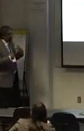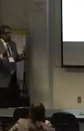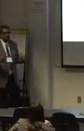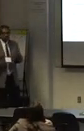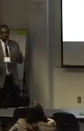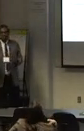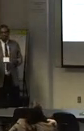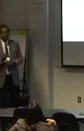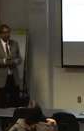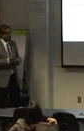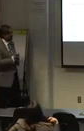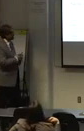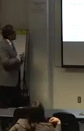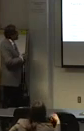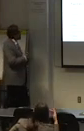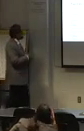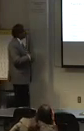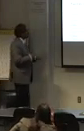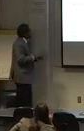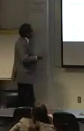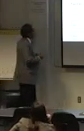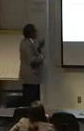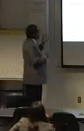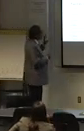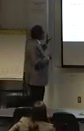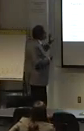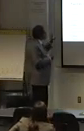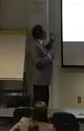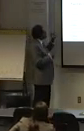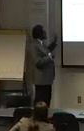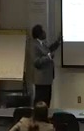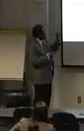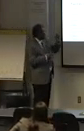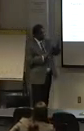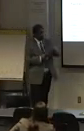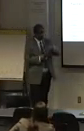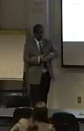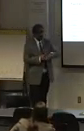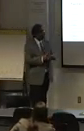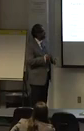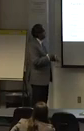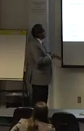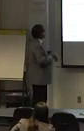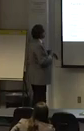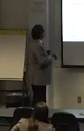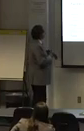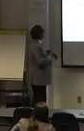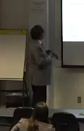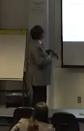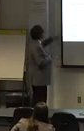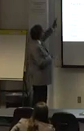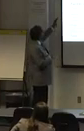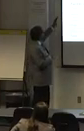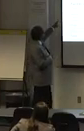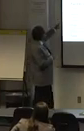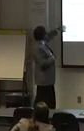to how we do these kind of evaluations. So that was kind of the goal here, was to assess the assessment method, really.